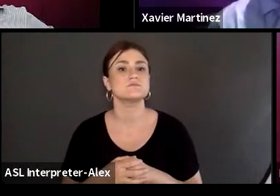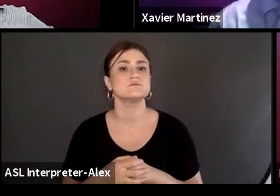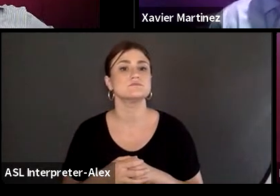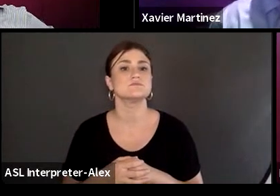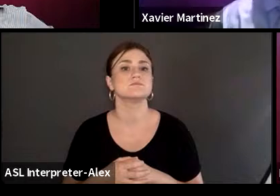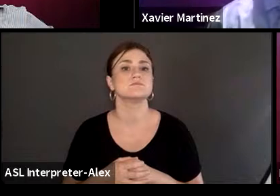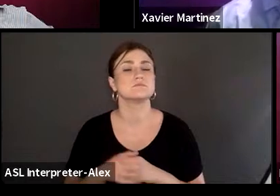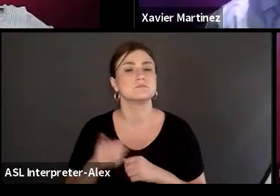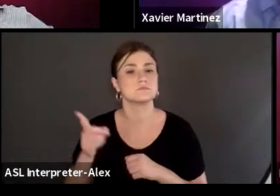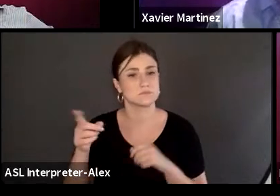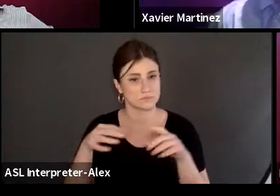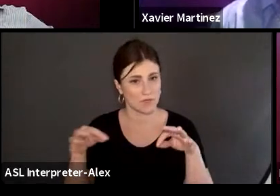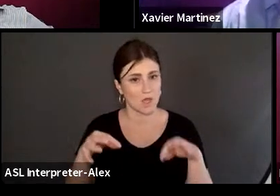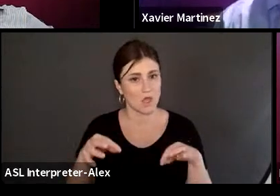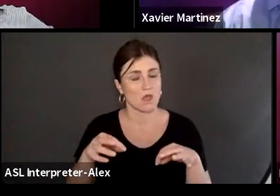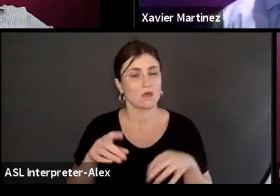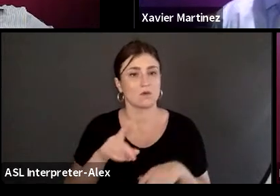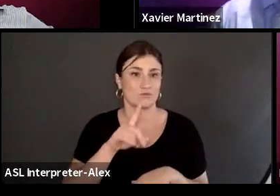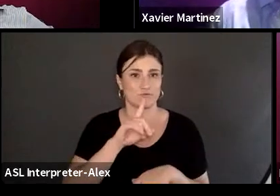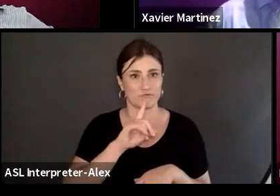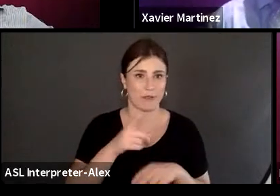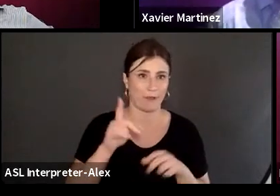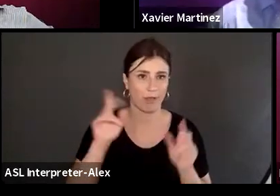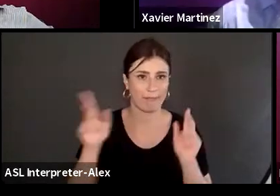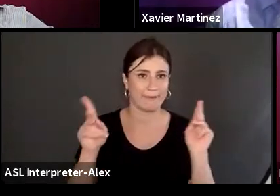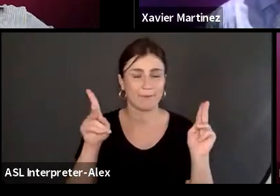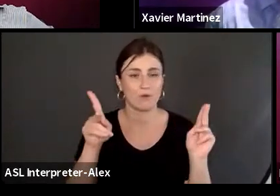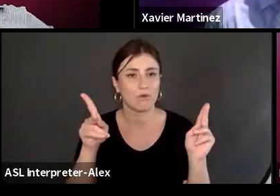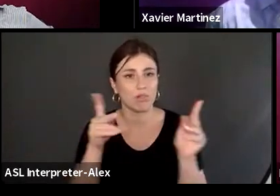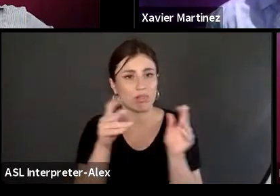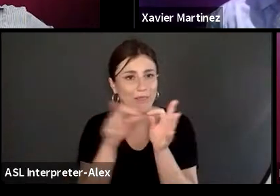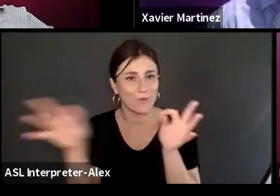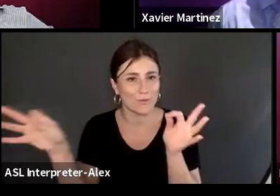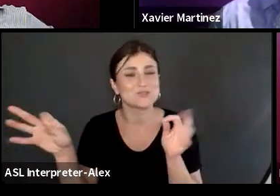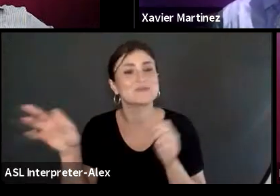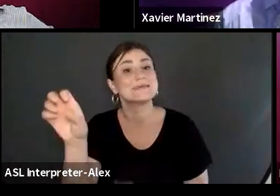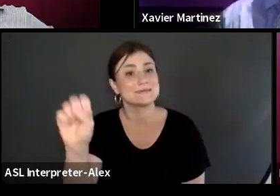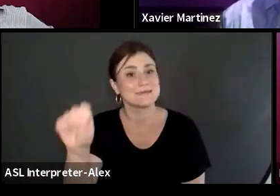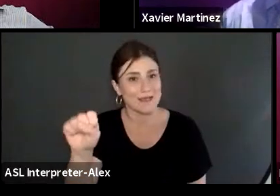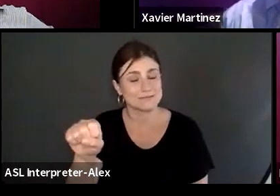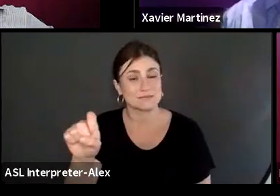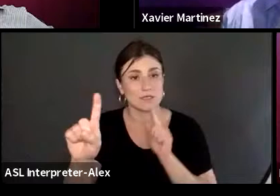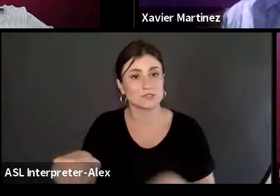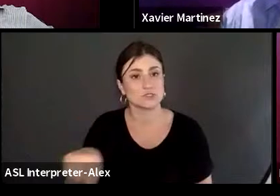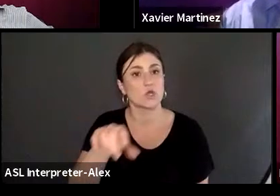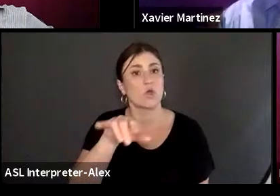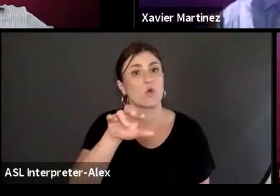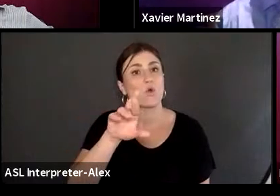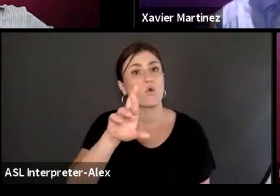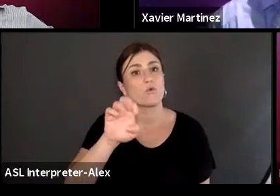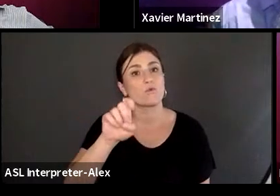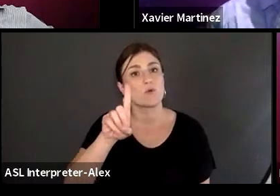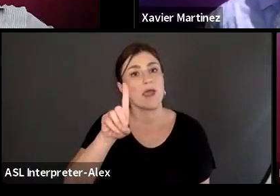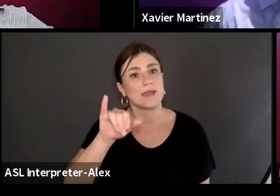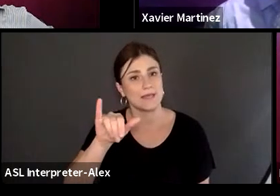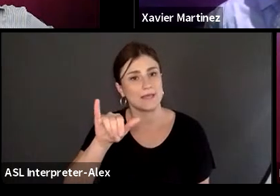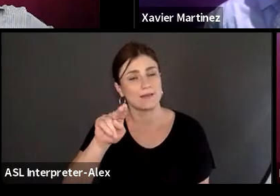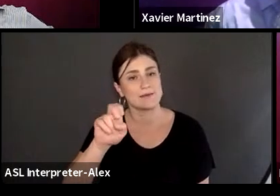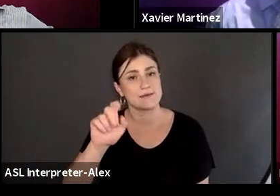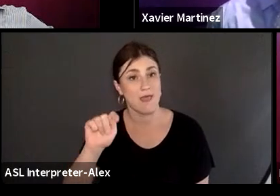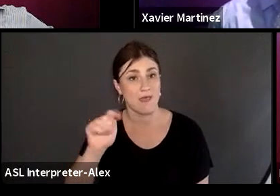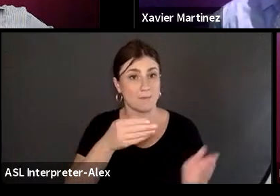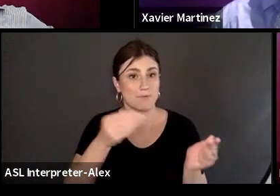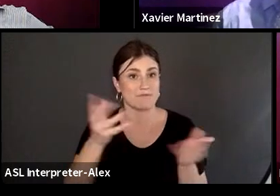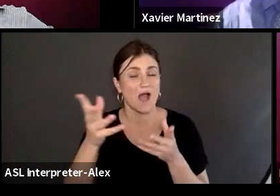in Real People Talk is, yes, ReadyNet provides the fiber to your house. We